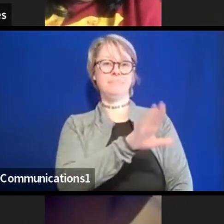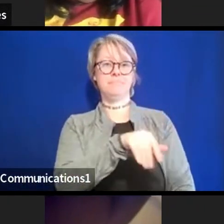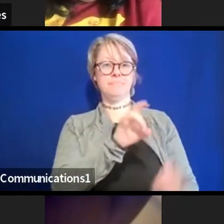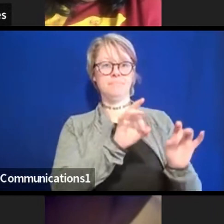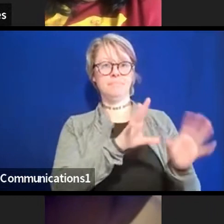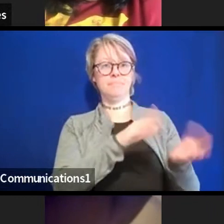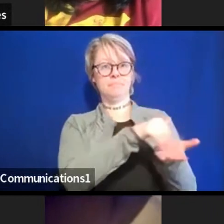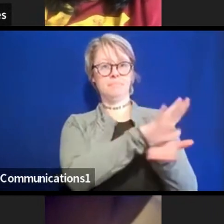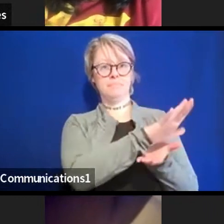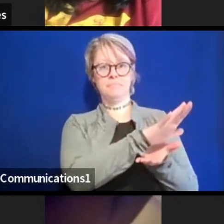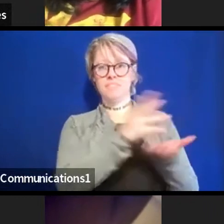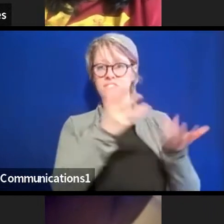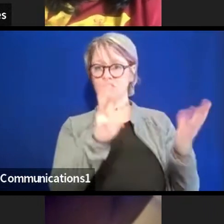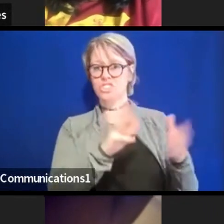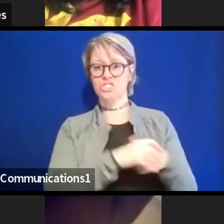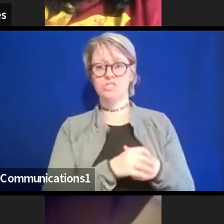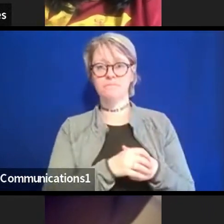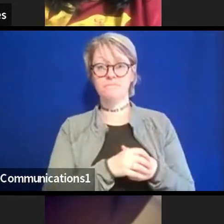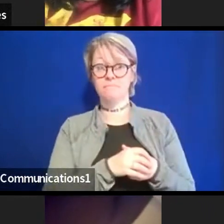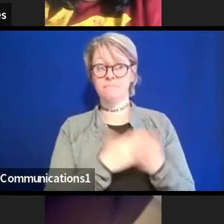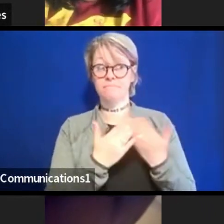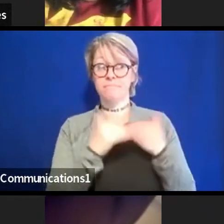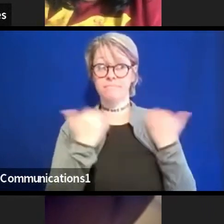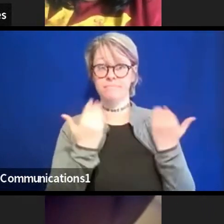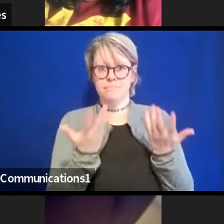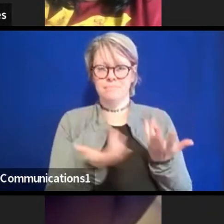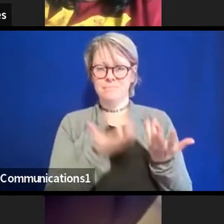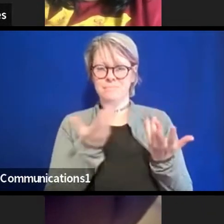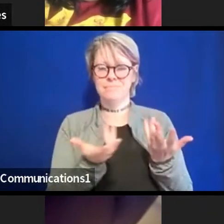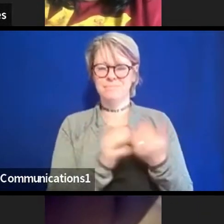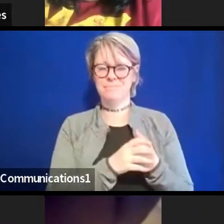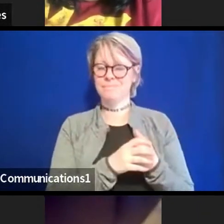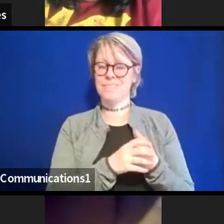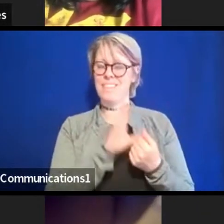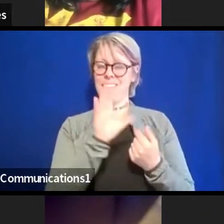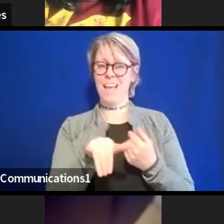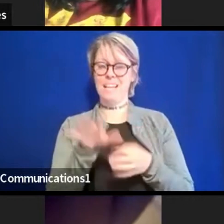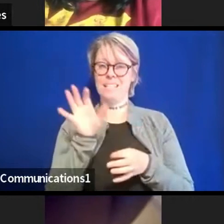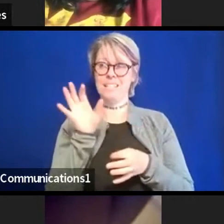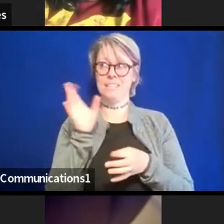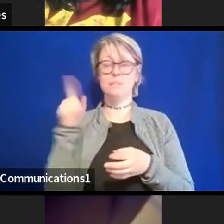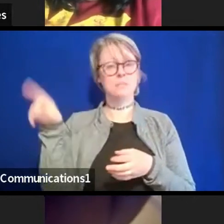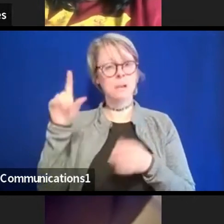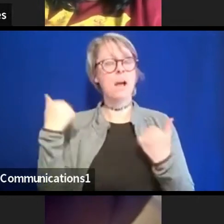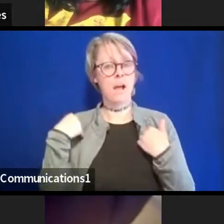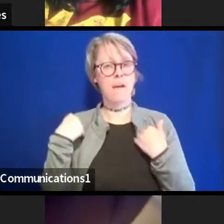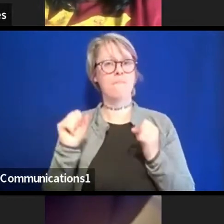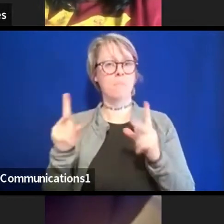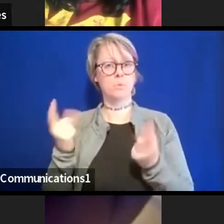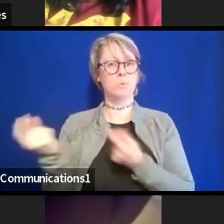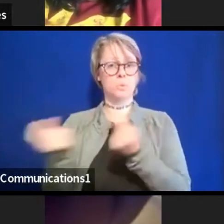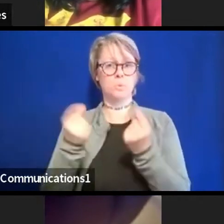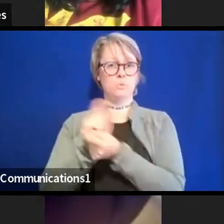and the end. So it's simple things the government could do, and